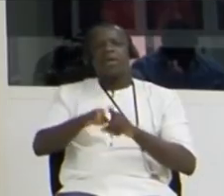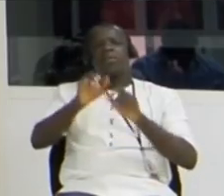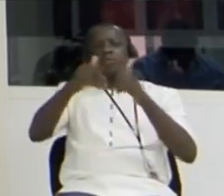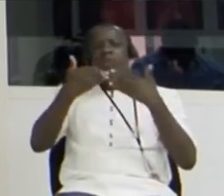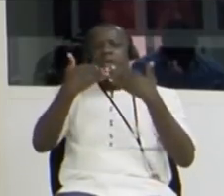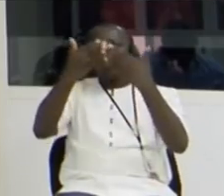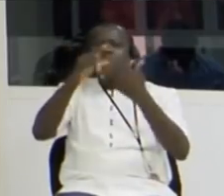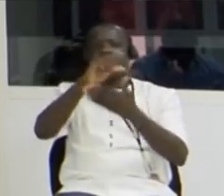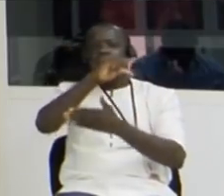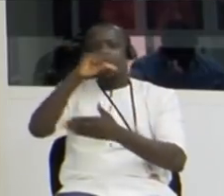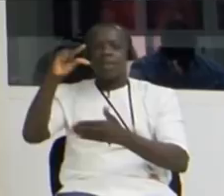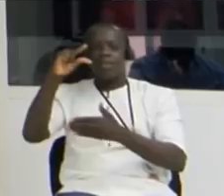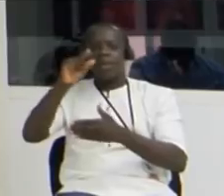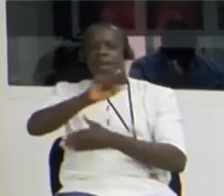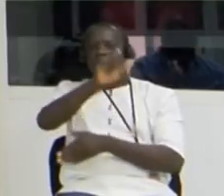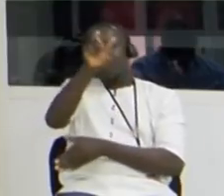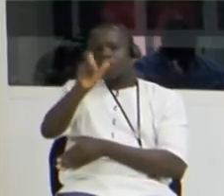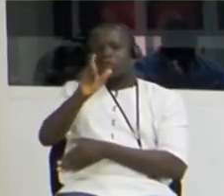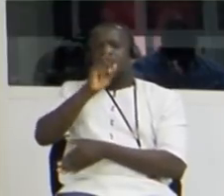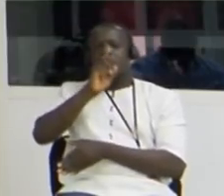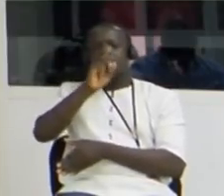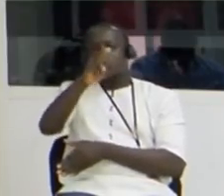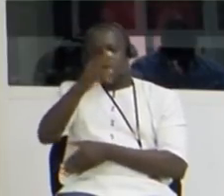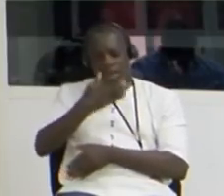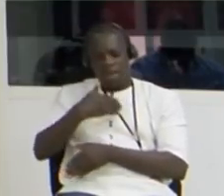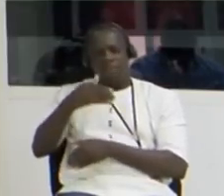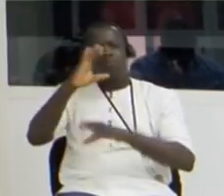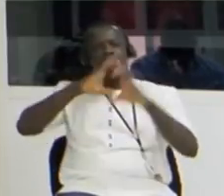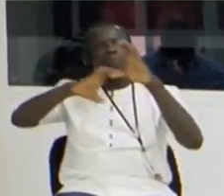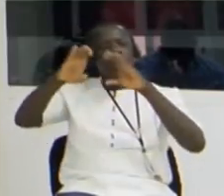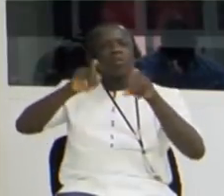with? Yes, I think I can remember 3.